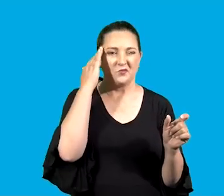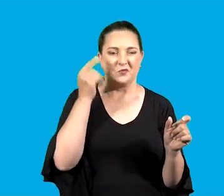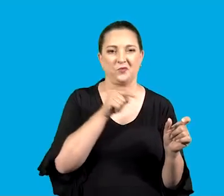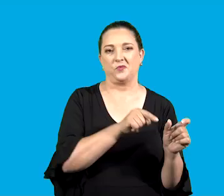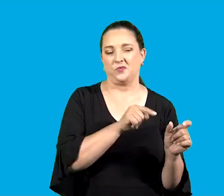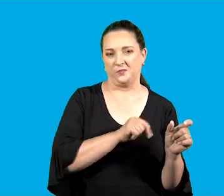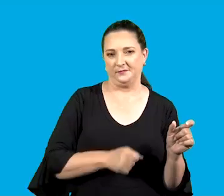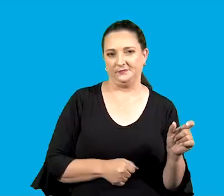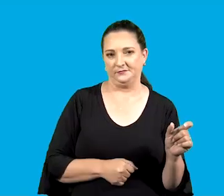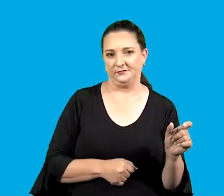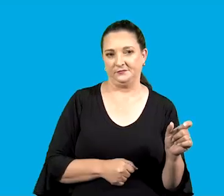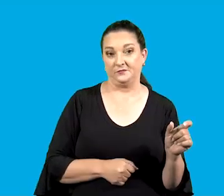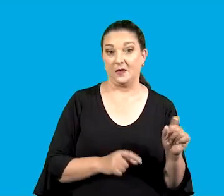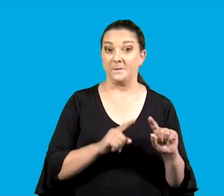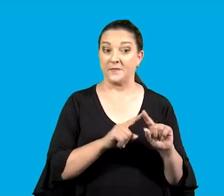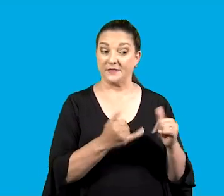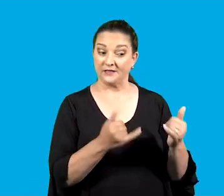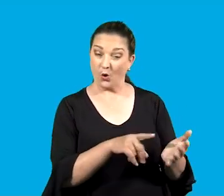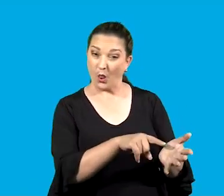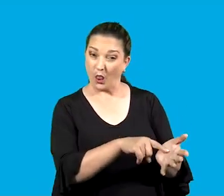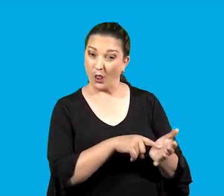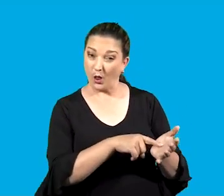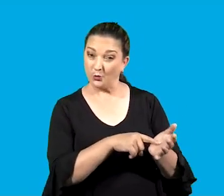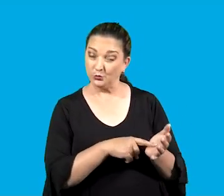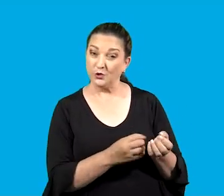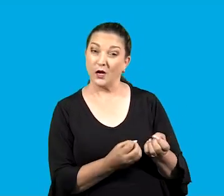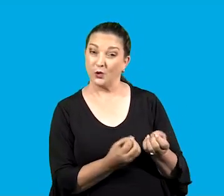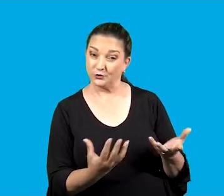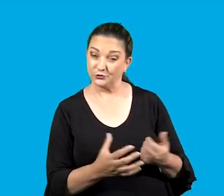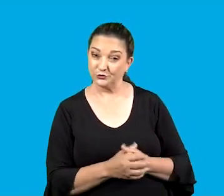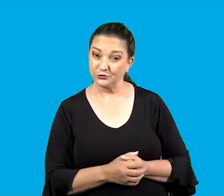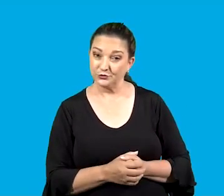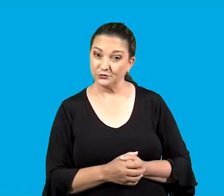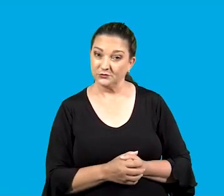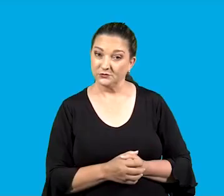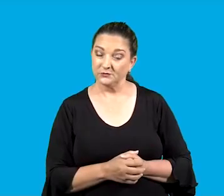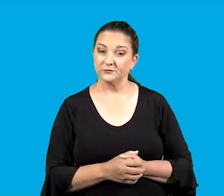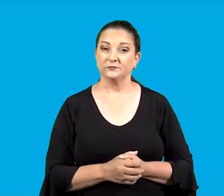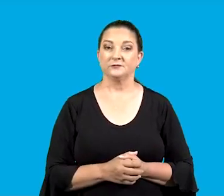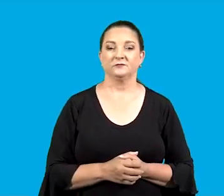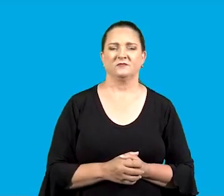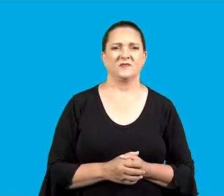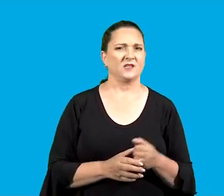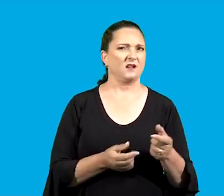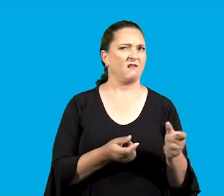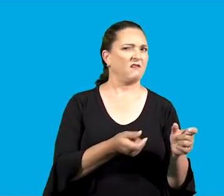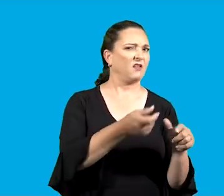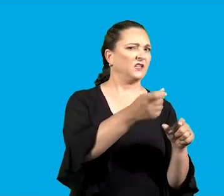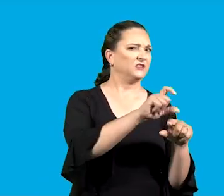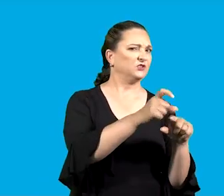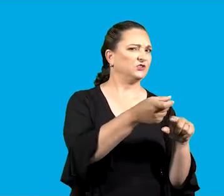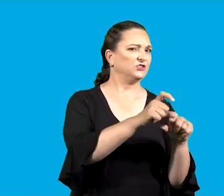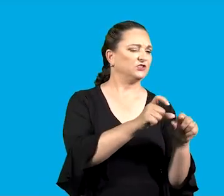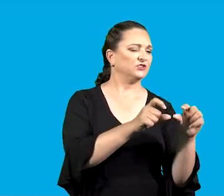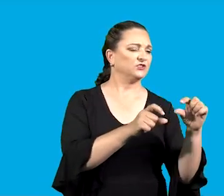say, if you want to get the loan itself, you understand that for you to get the